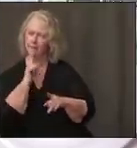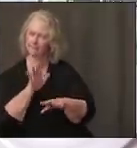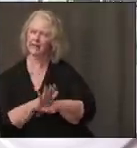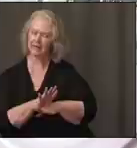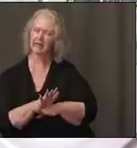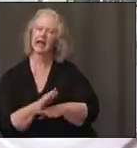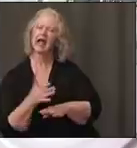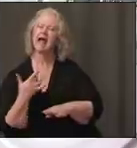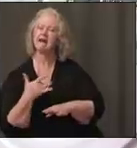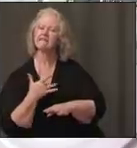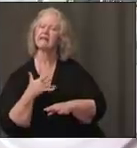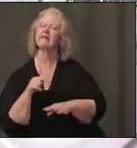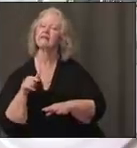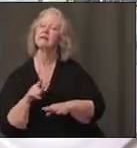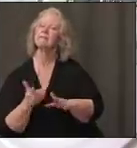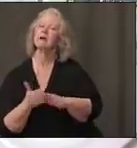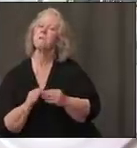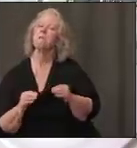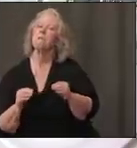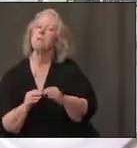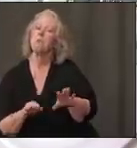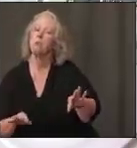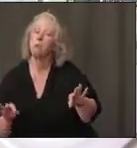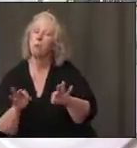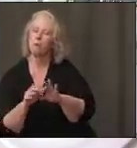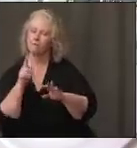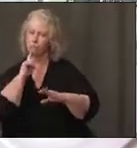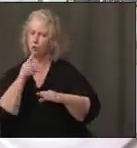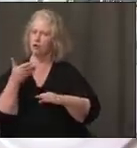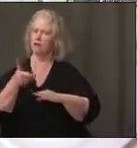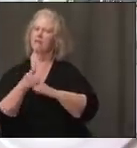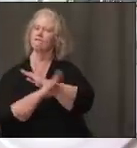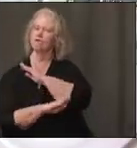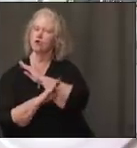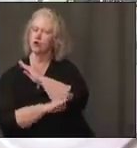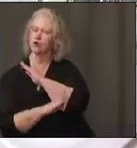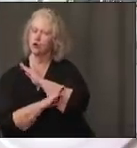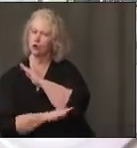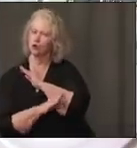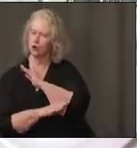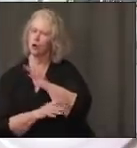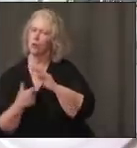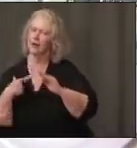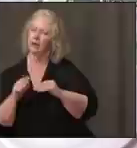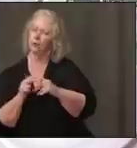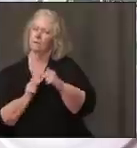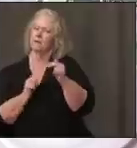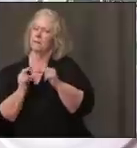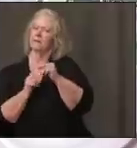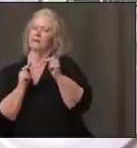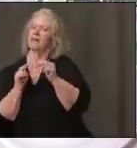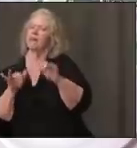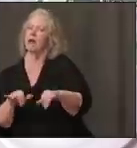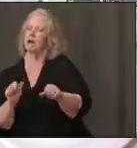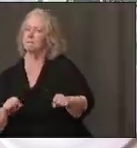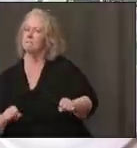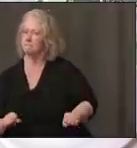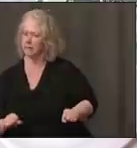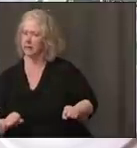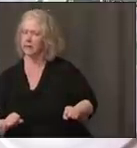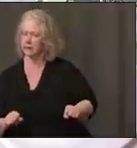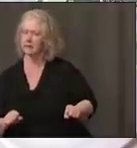to become even more important as we head into the fall. So there's a lot of time between now and September to try to build out these capacities. I know the state's committed to